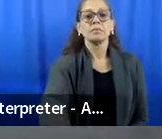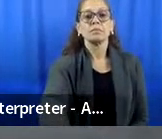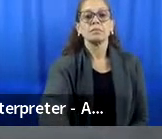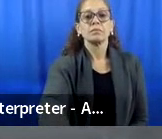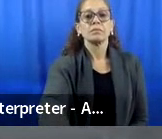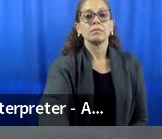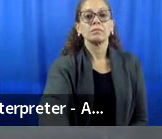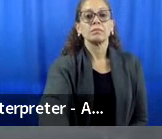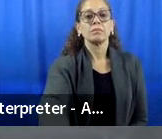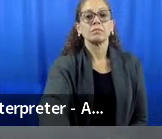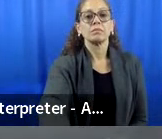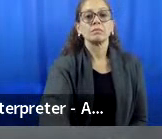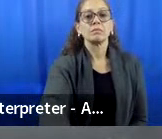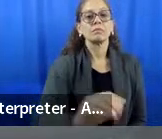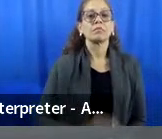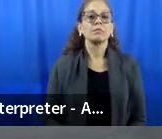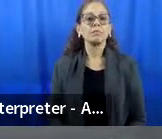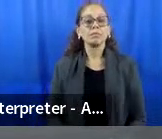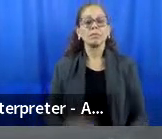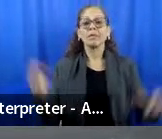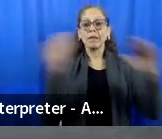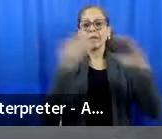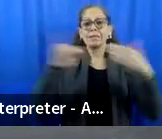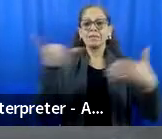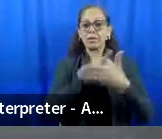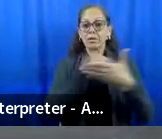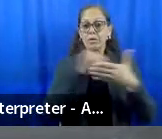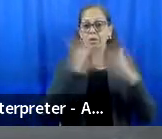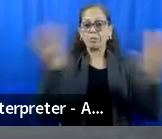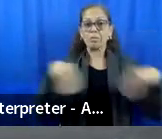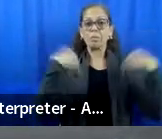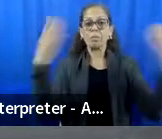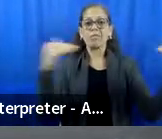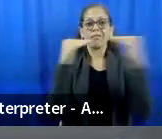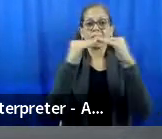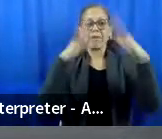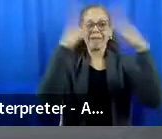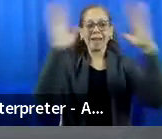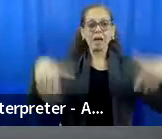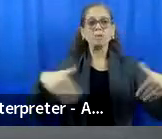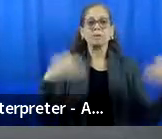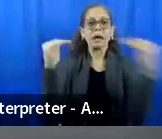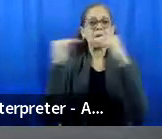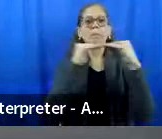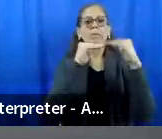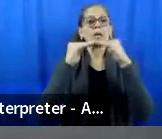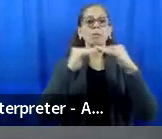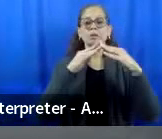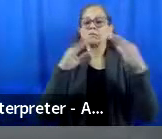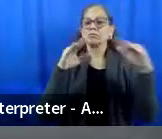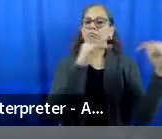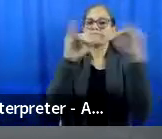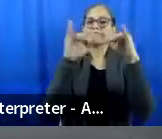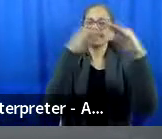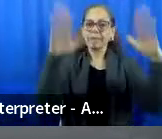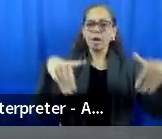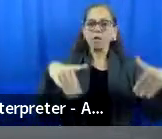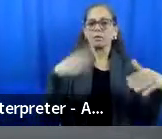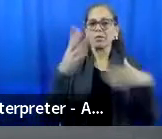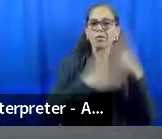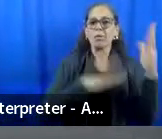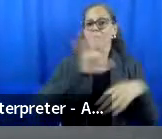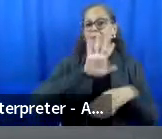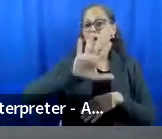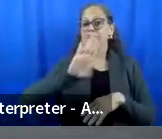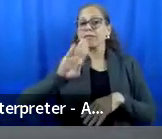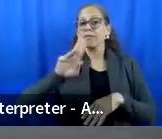The City of New York is committed to promoting fair housing and equitable development throughout the 5 boroughs. Part of that commitment is